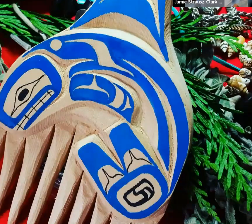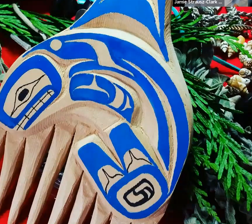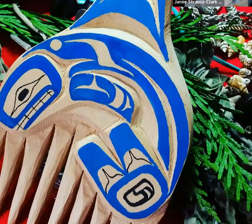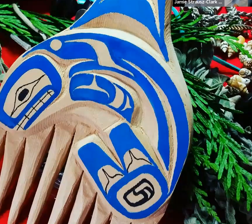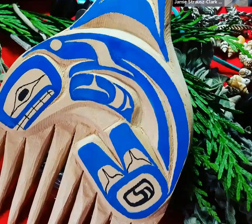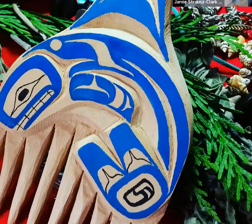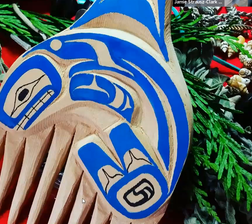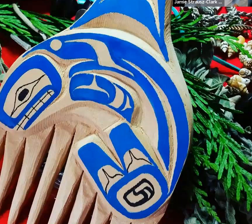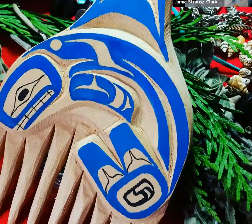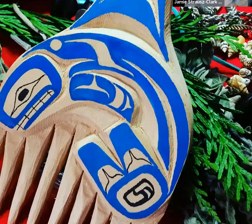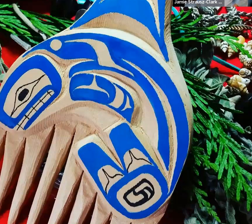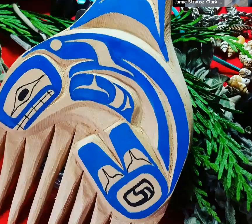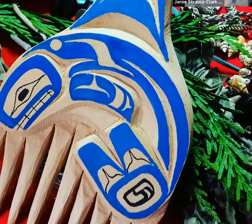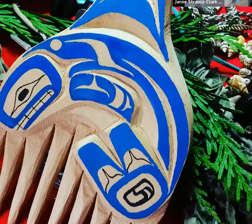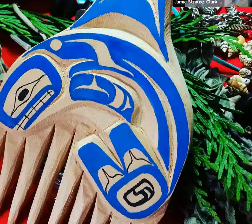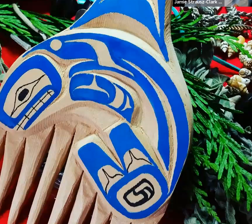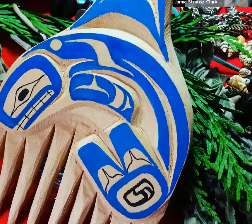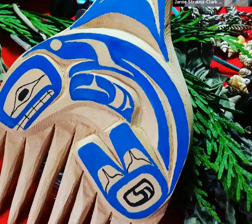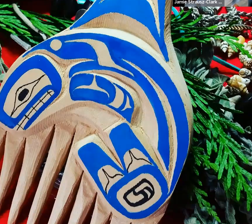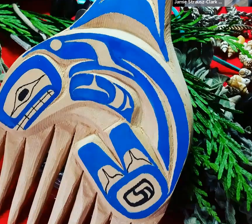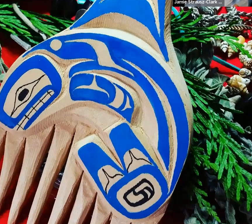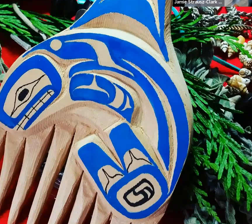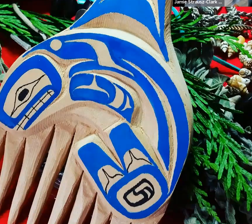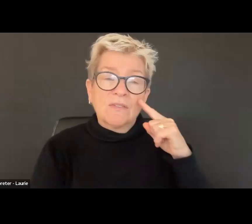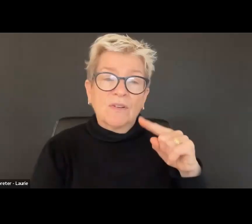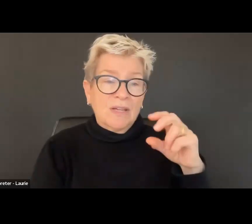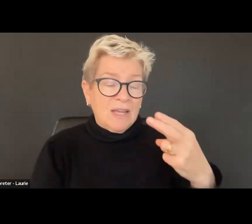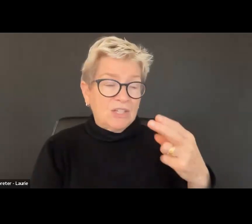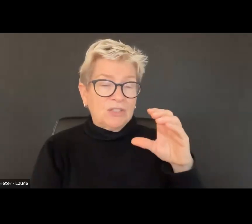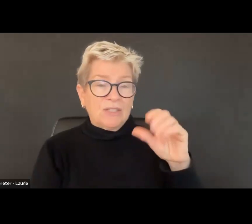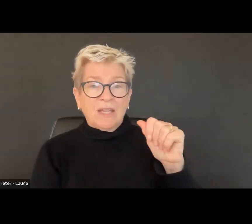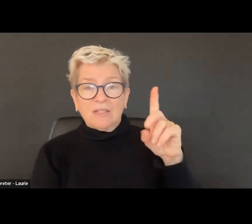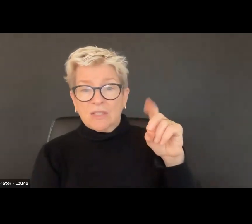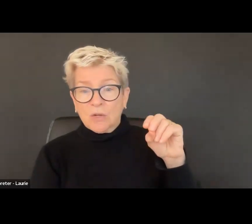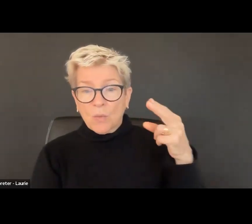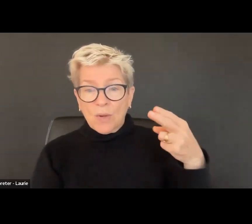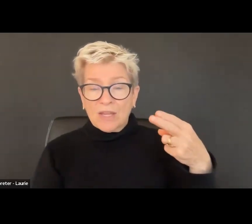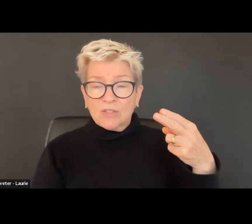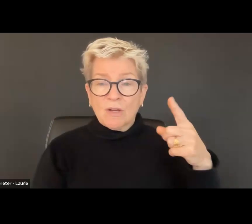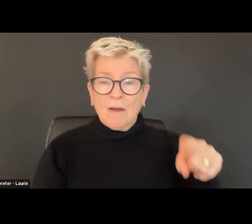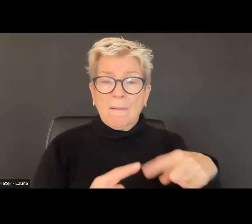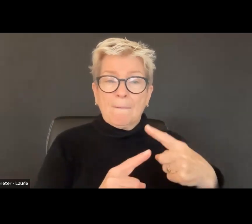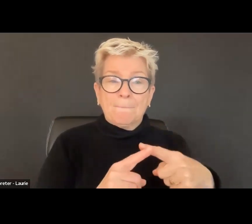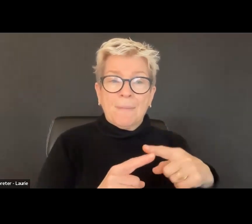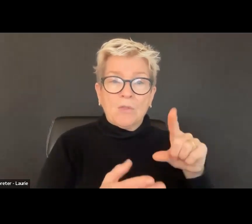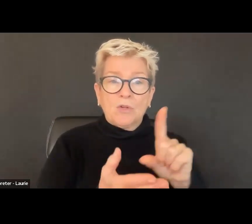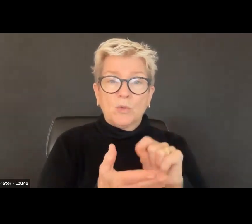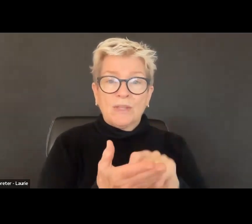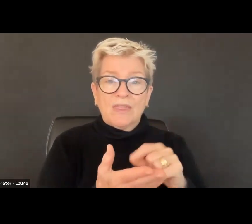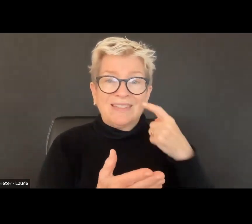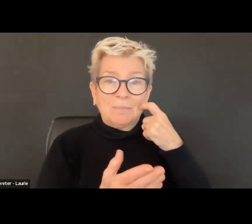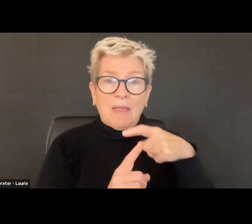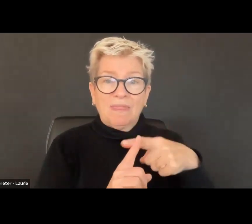any questions for HCA or DOH from the newsletter? From this month's